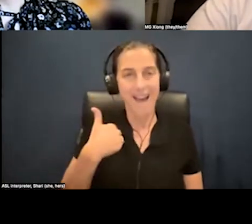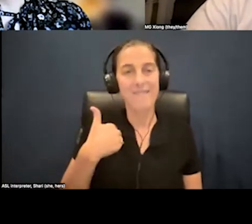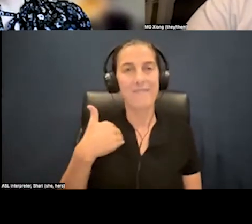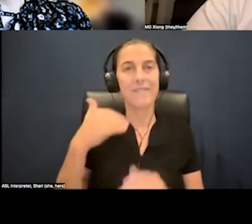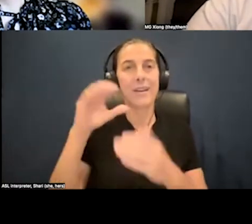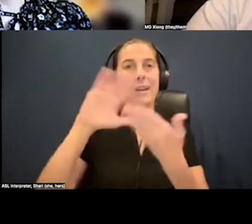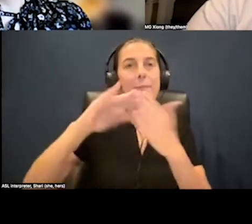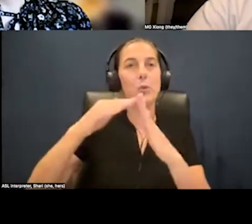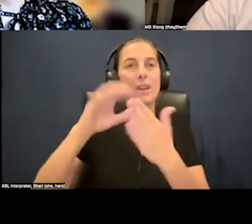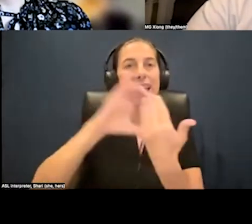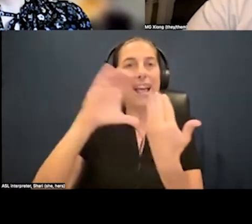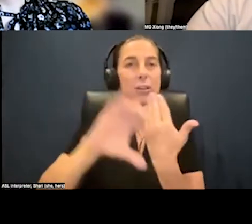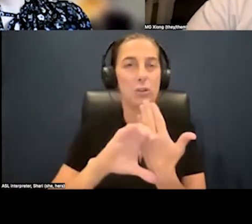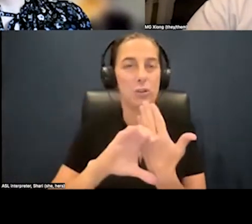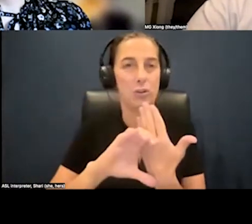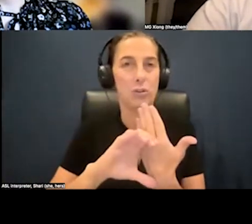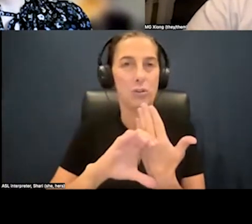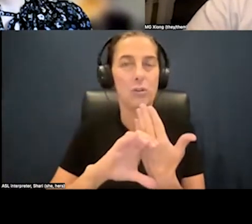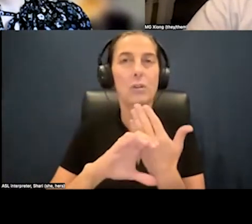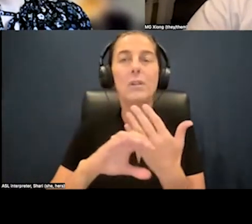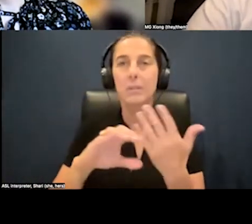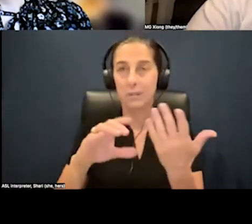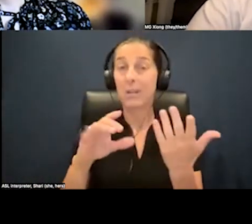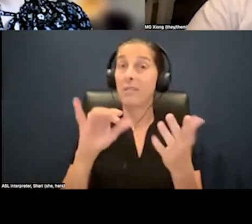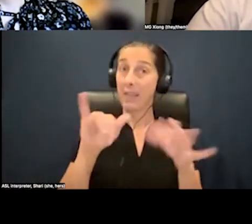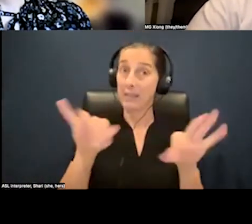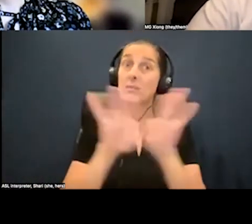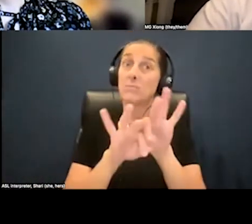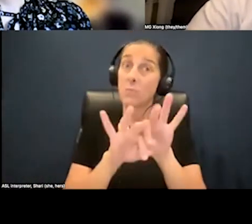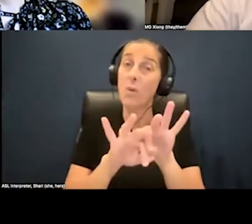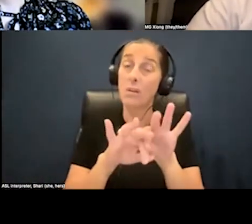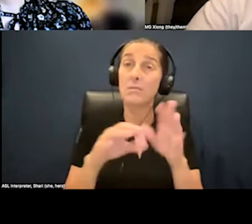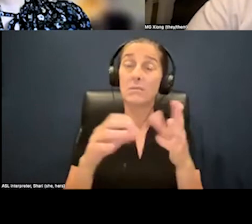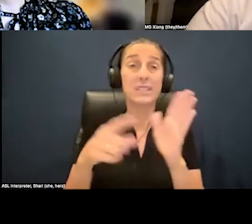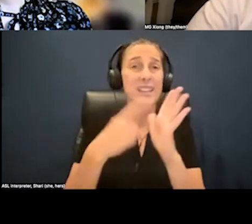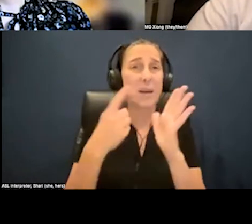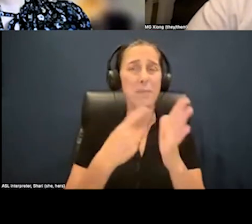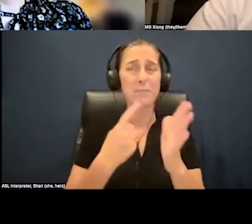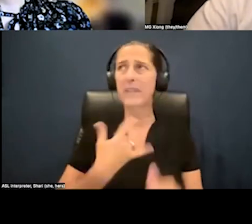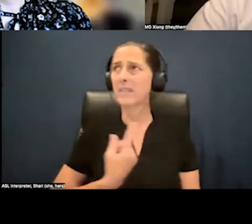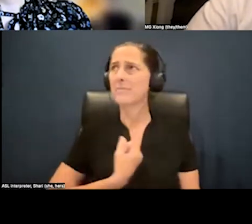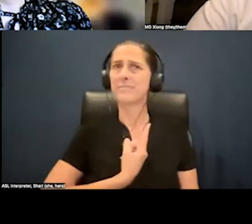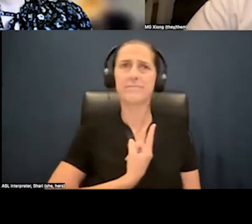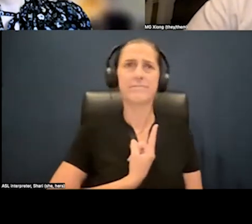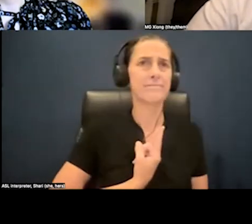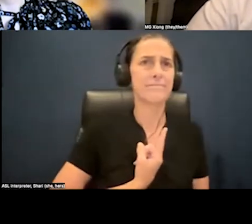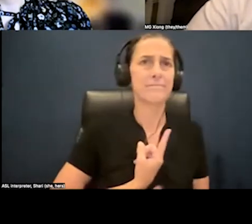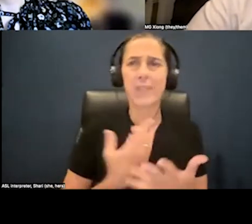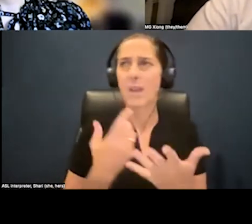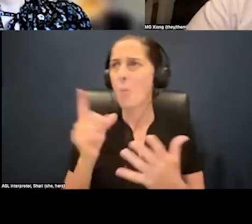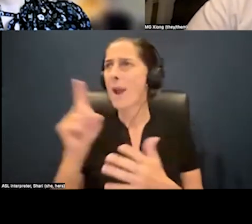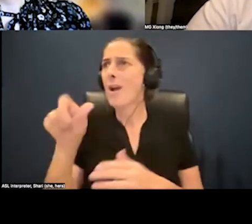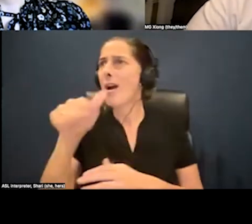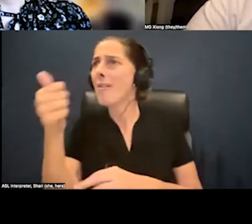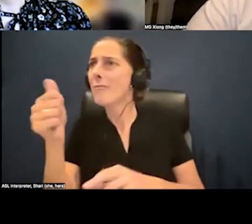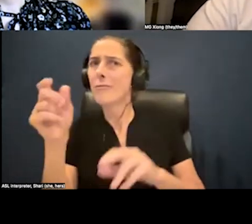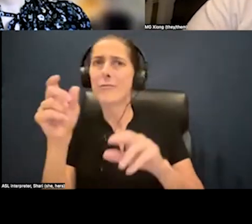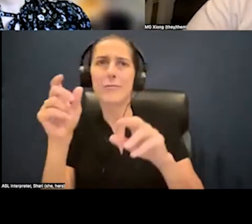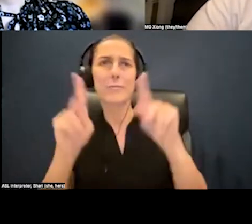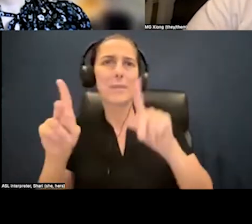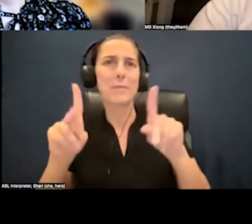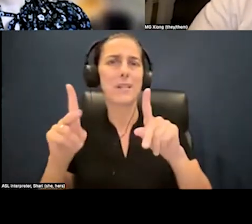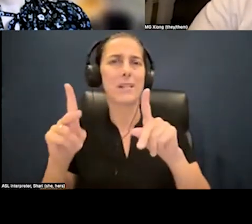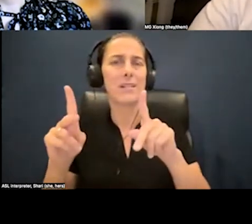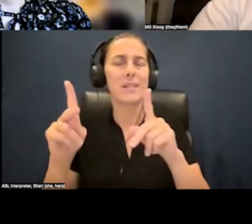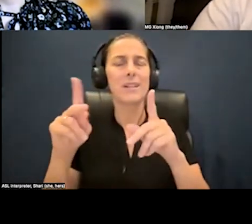experiences. And it's often difficult to find connections to trans, non-binary, and gender expansive